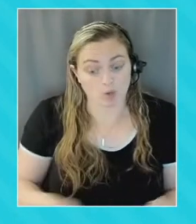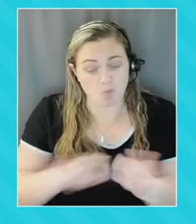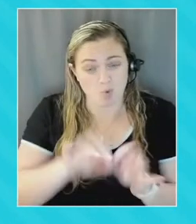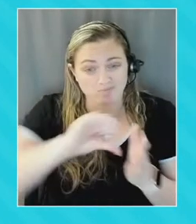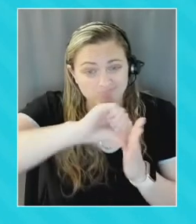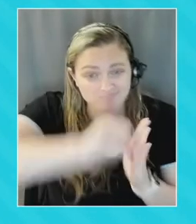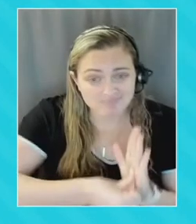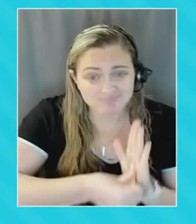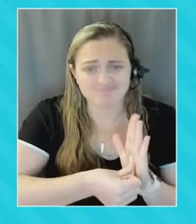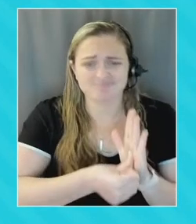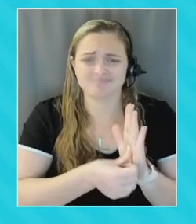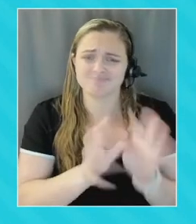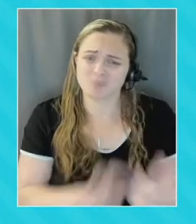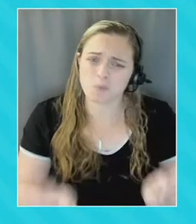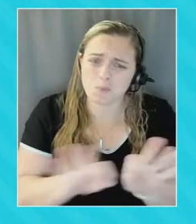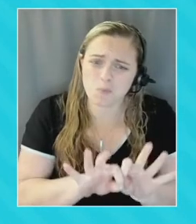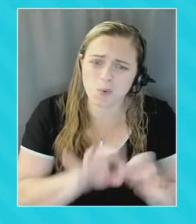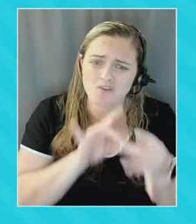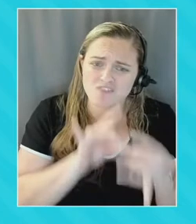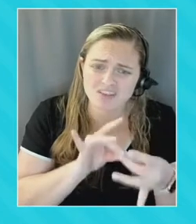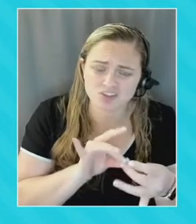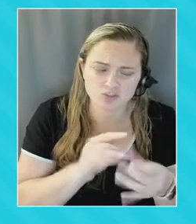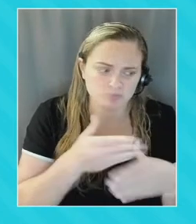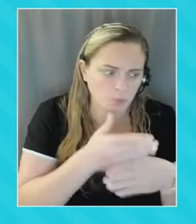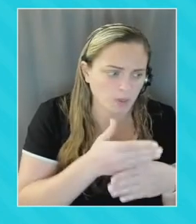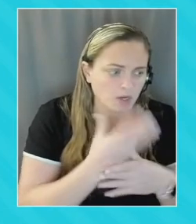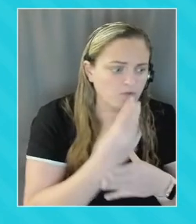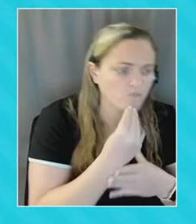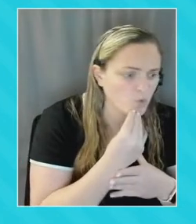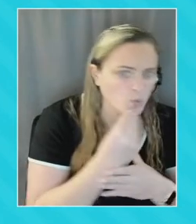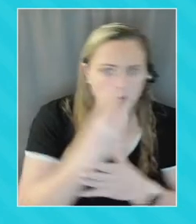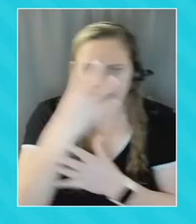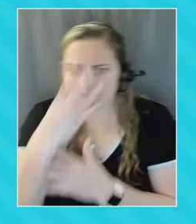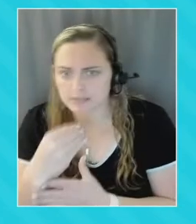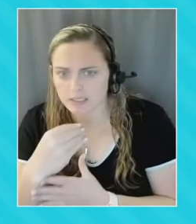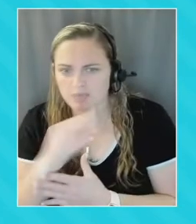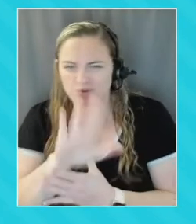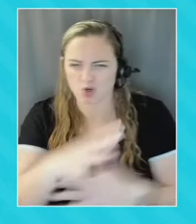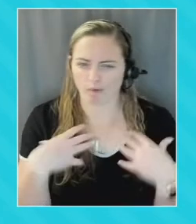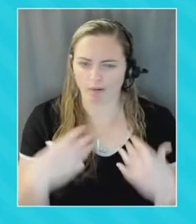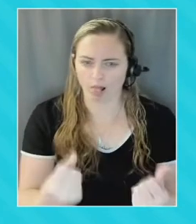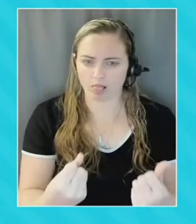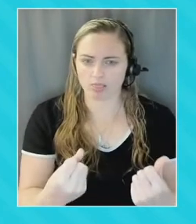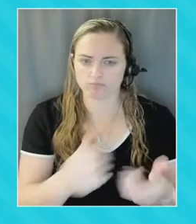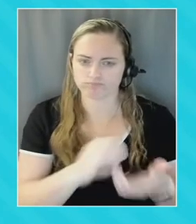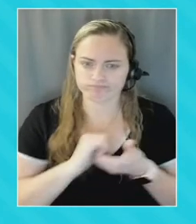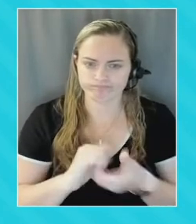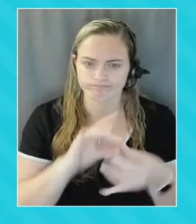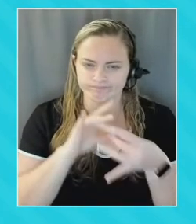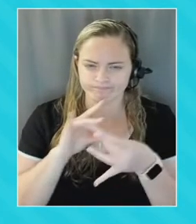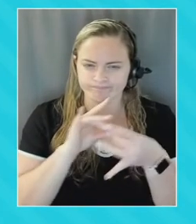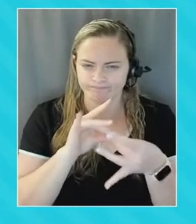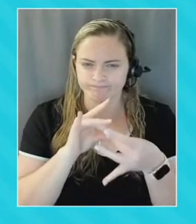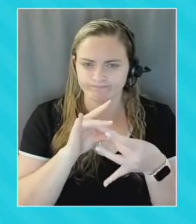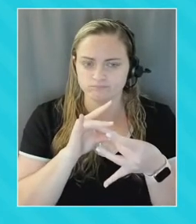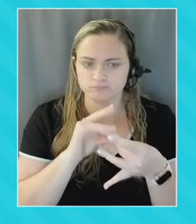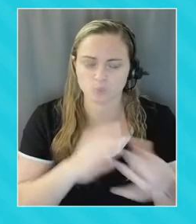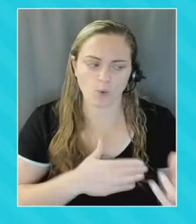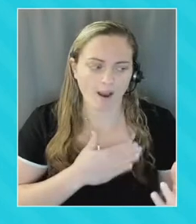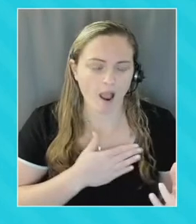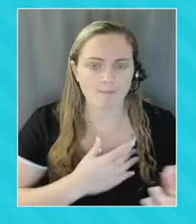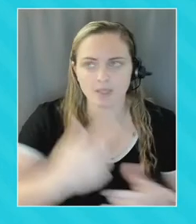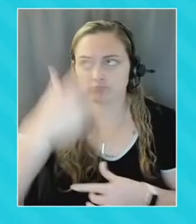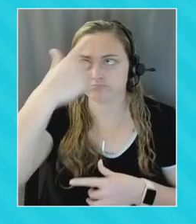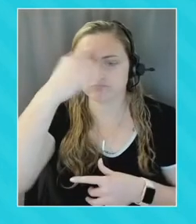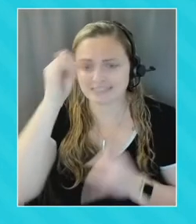meaningful relationship that food and sleep have on overall well-being, and we're proud to have a like-minded partner like